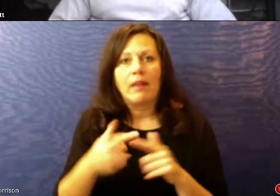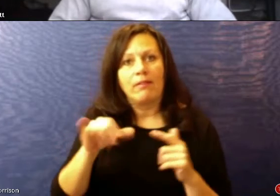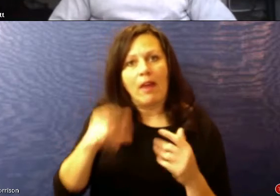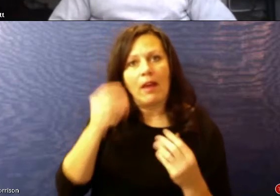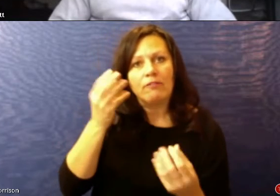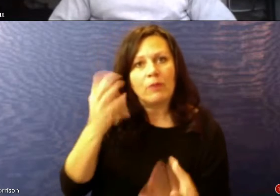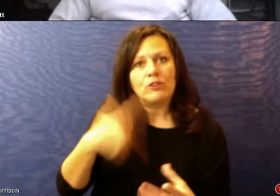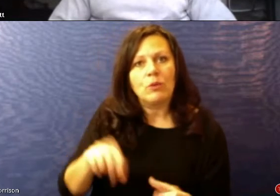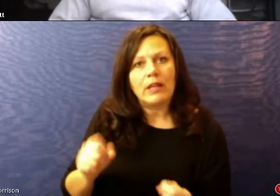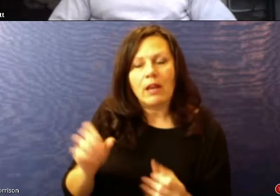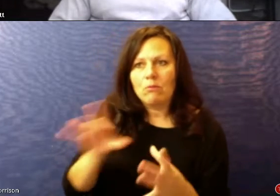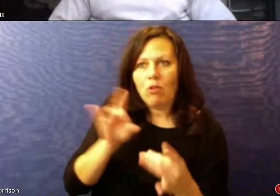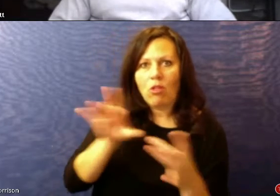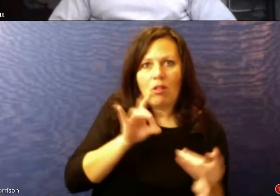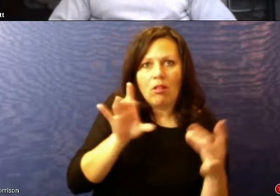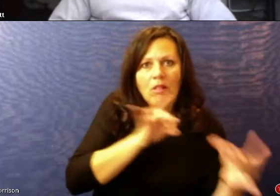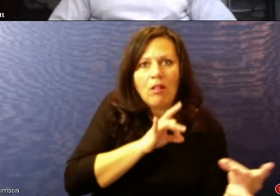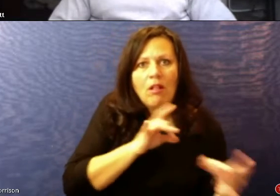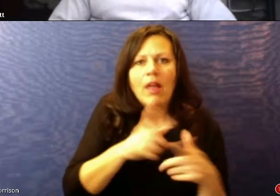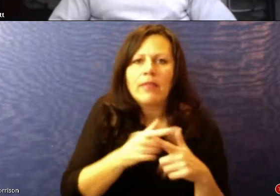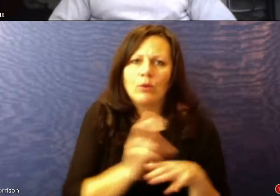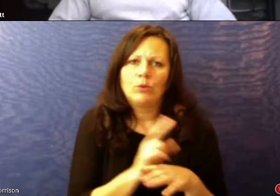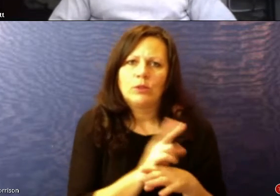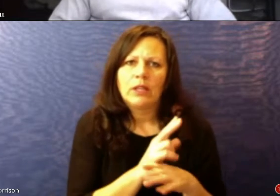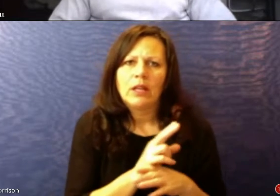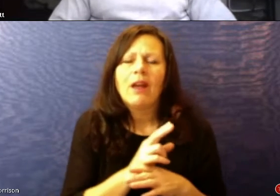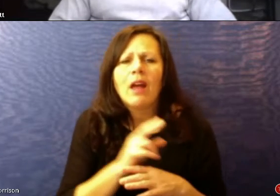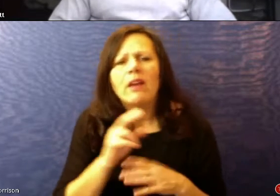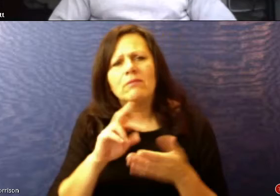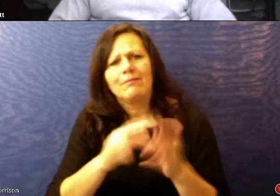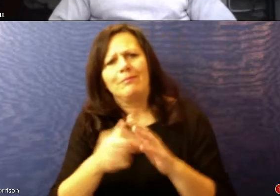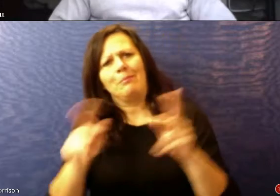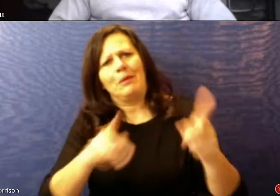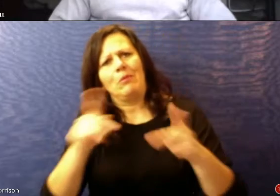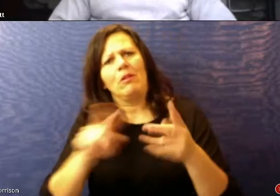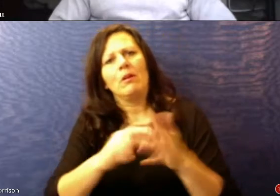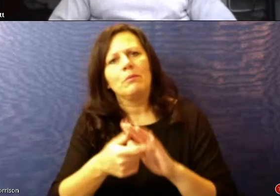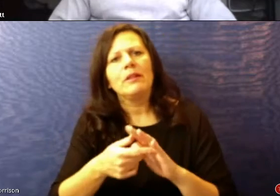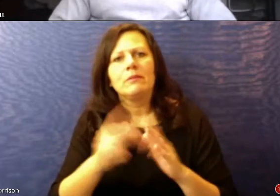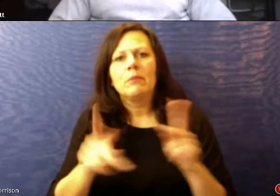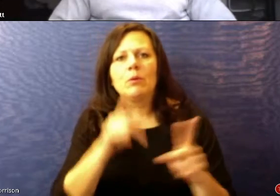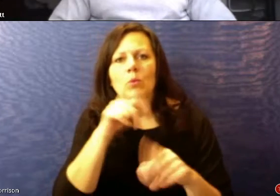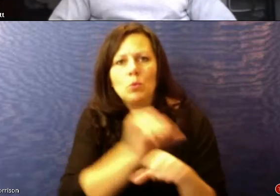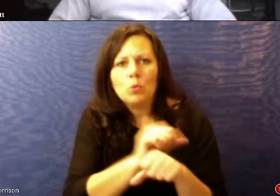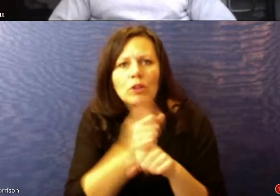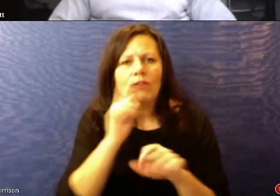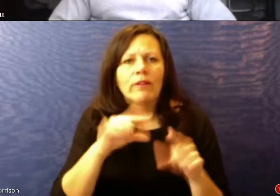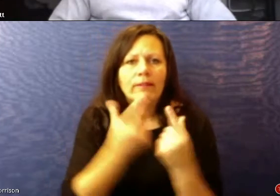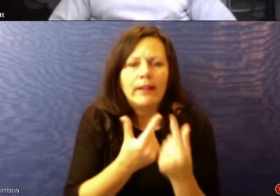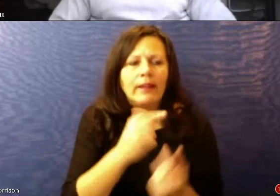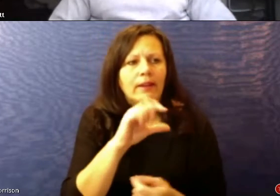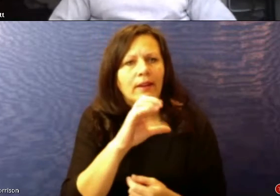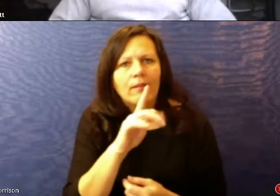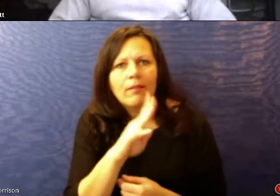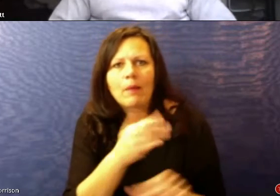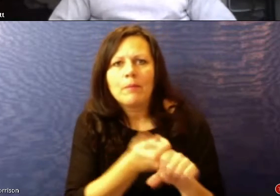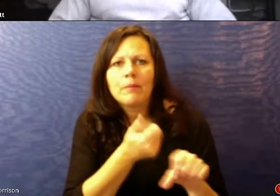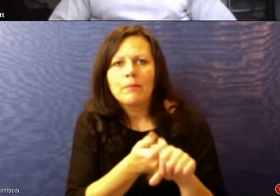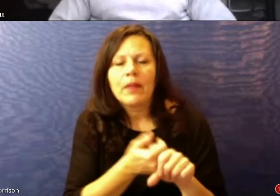information from that. And we say people, we mean people that work at the league and at the clubs. And we're going to use that information to help